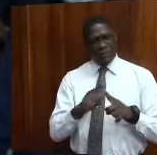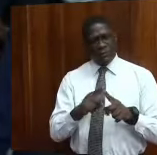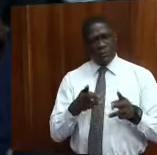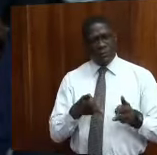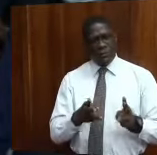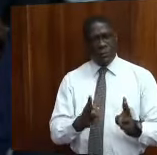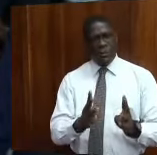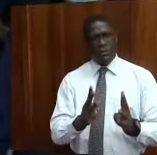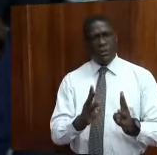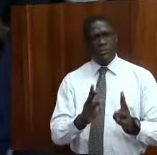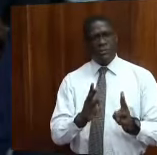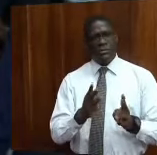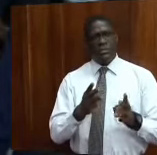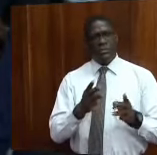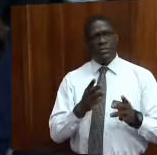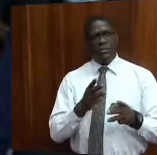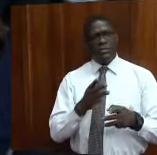our citizens.